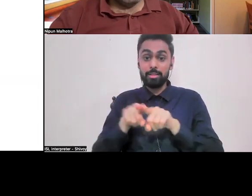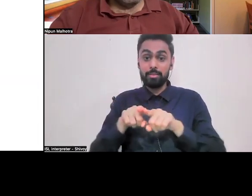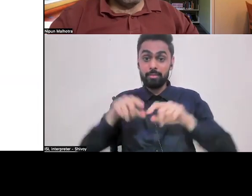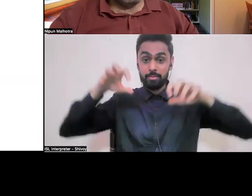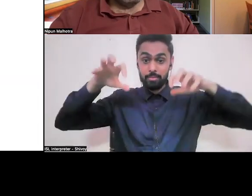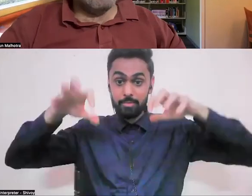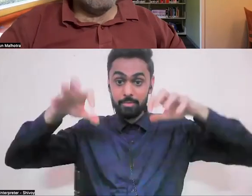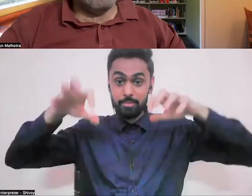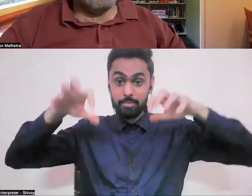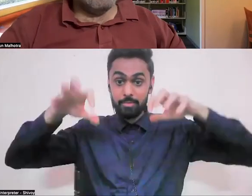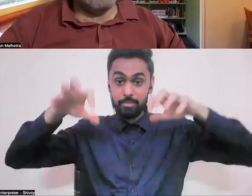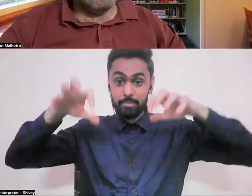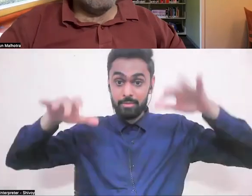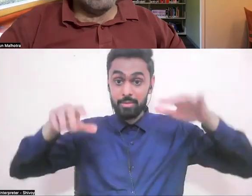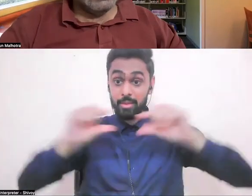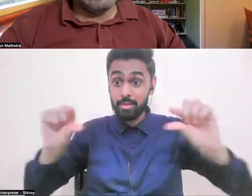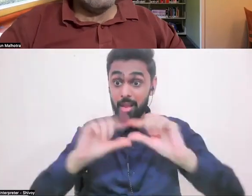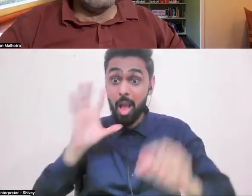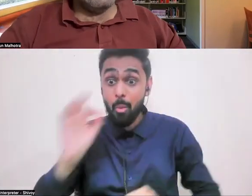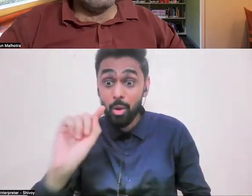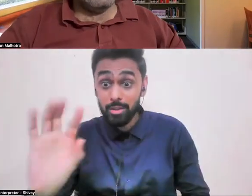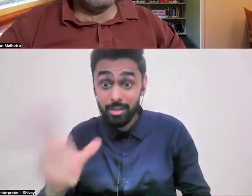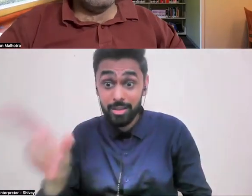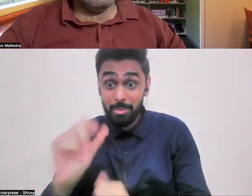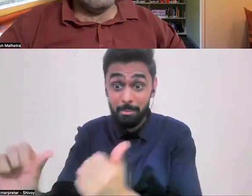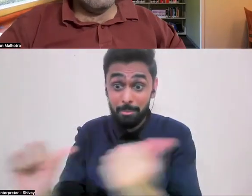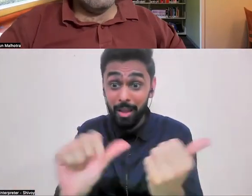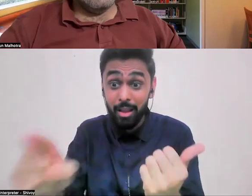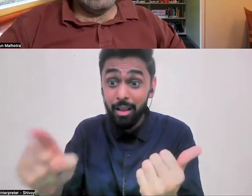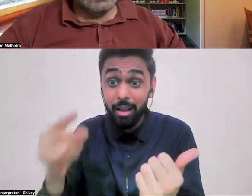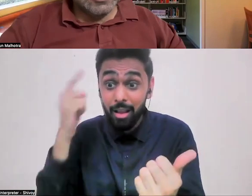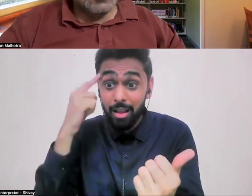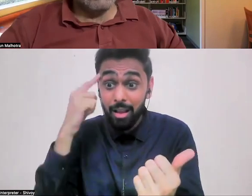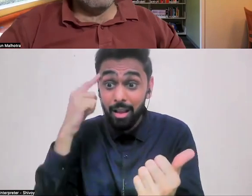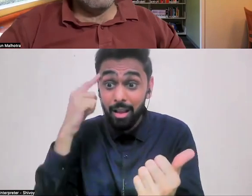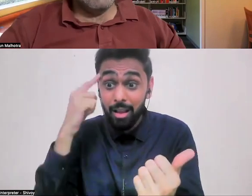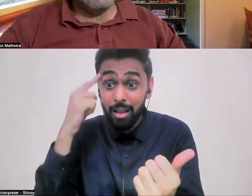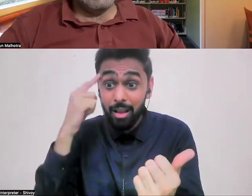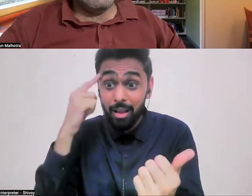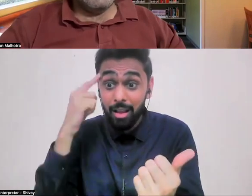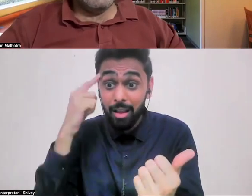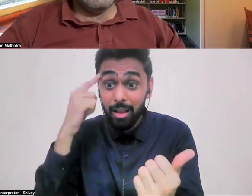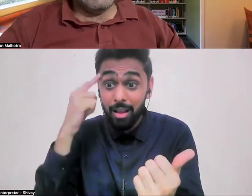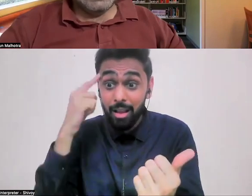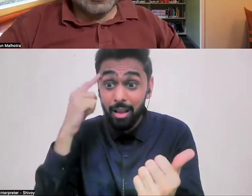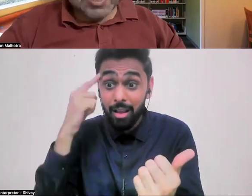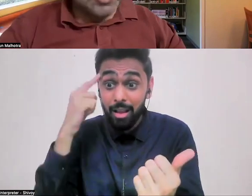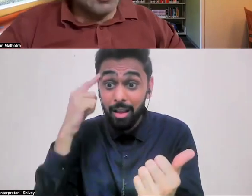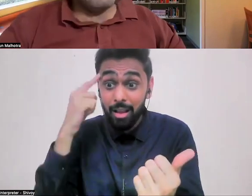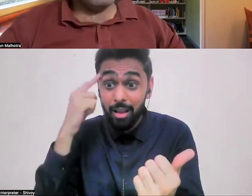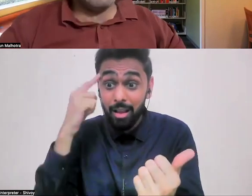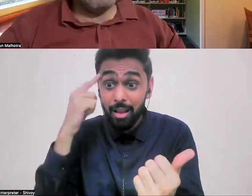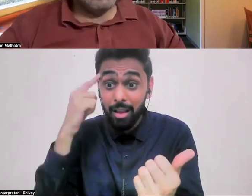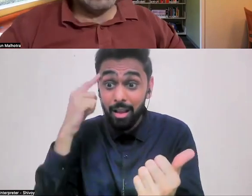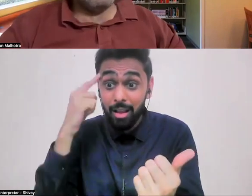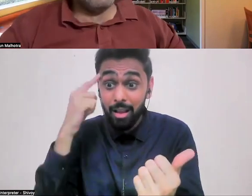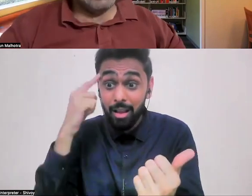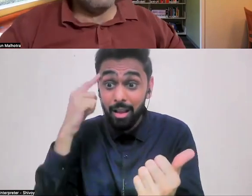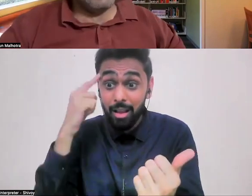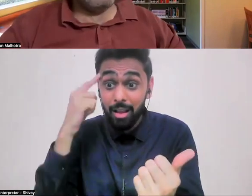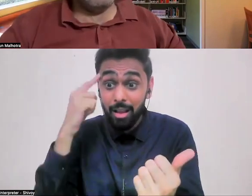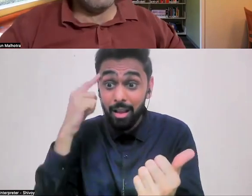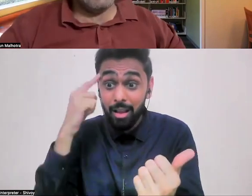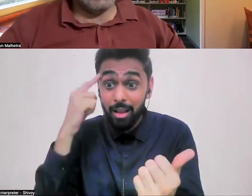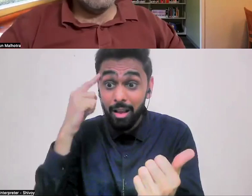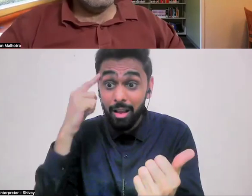slowly. Can you repeat that sentence again? It's a very important one. And already I had to do it by No, sorry. Please keep reminding me